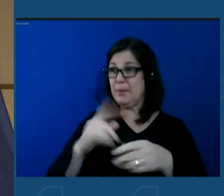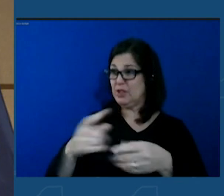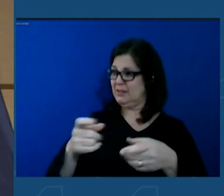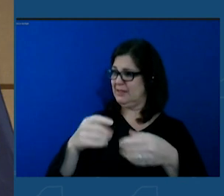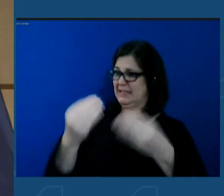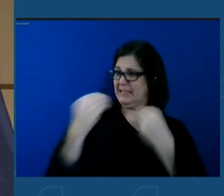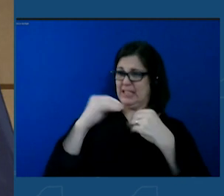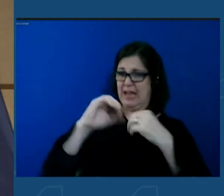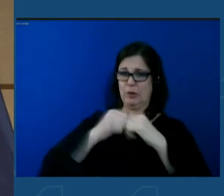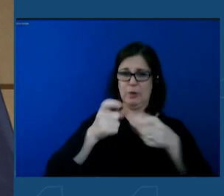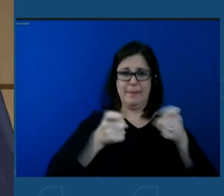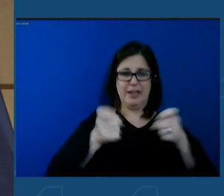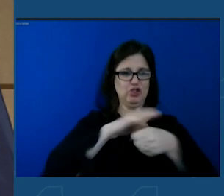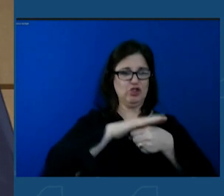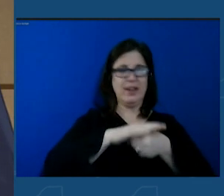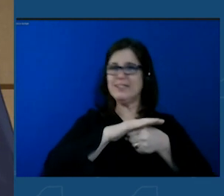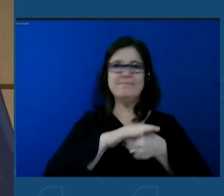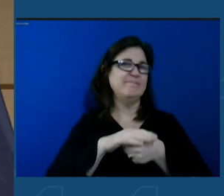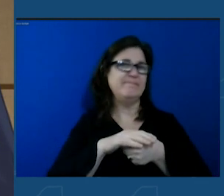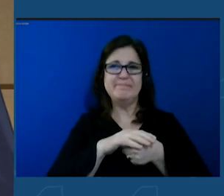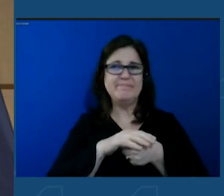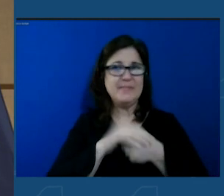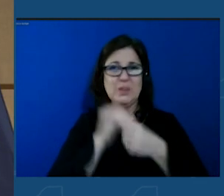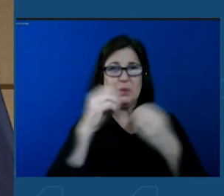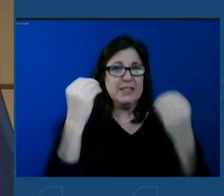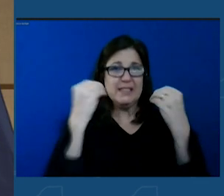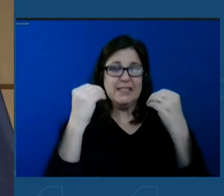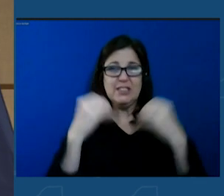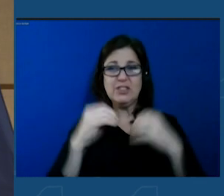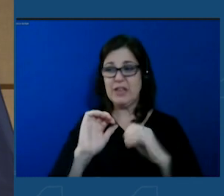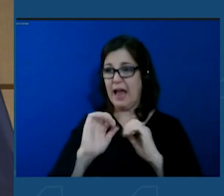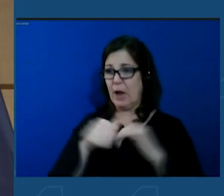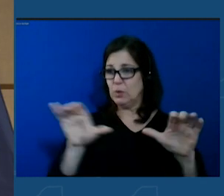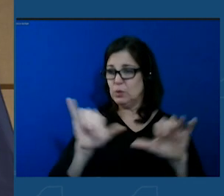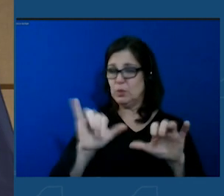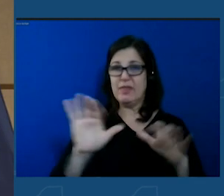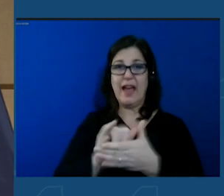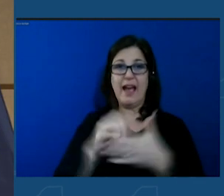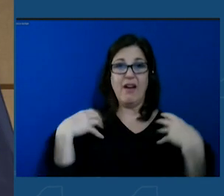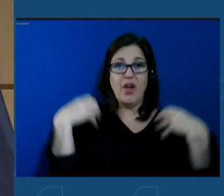or how we can do it in a healthy manner.